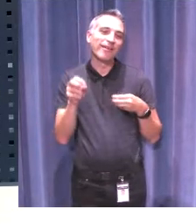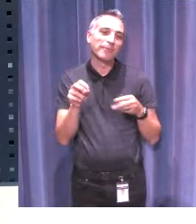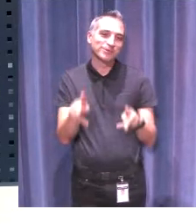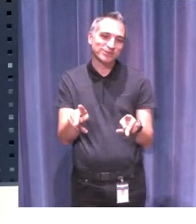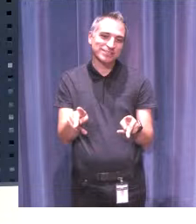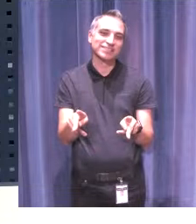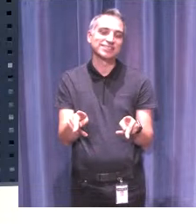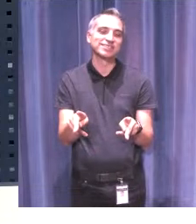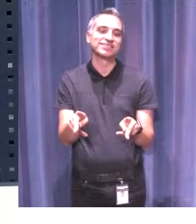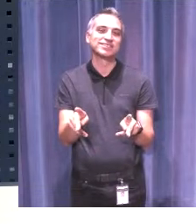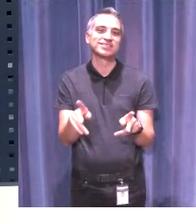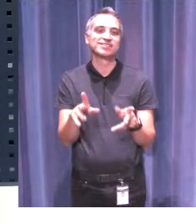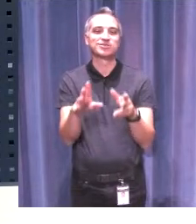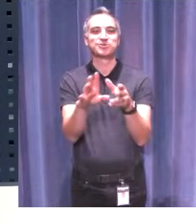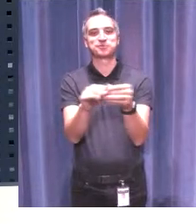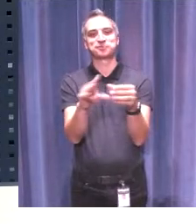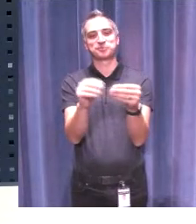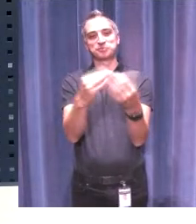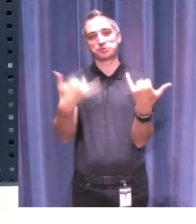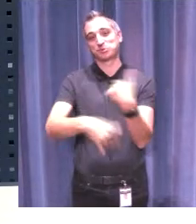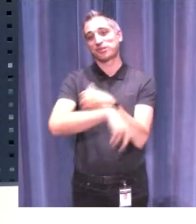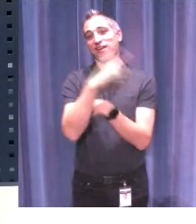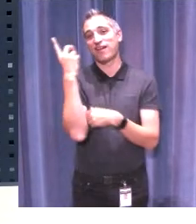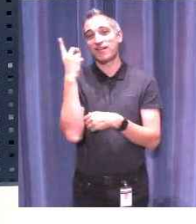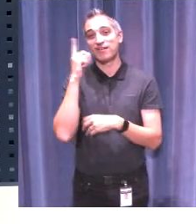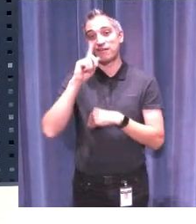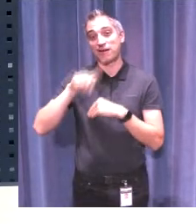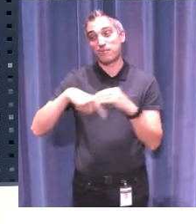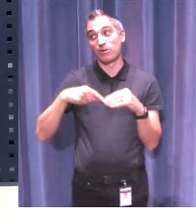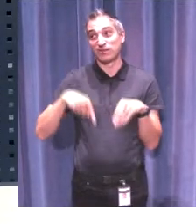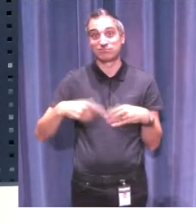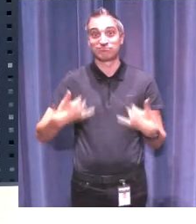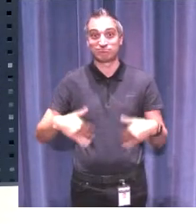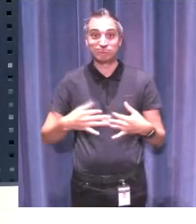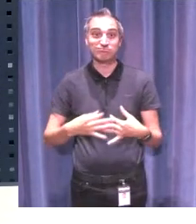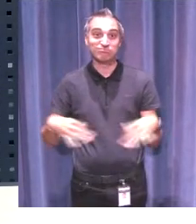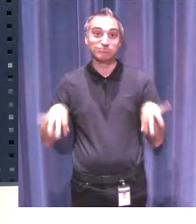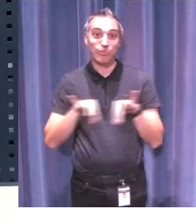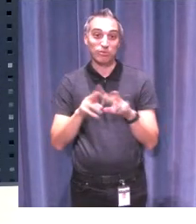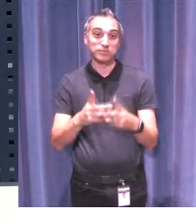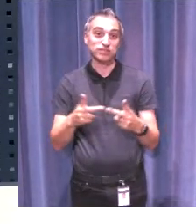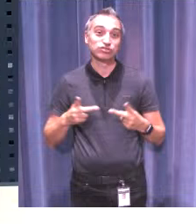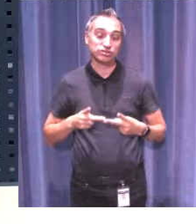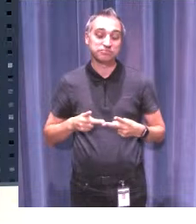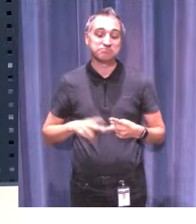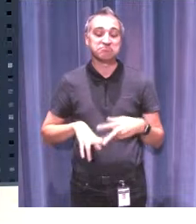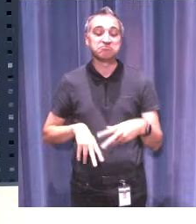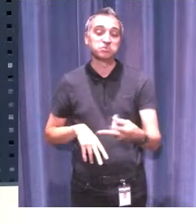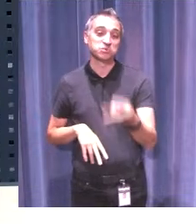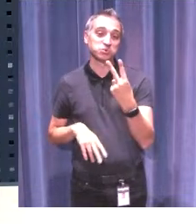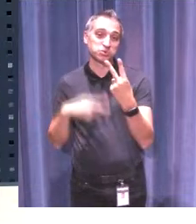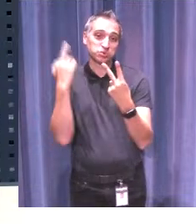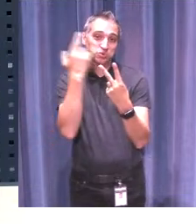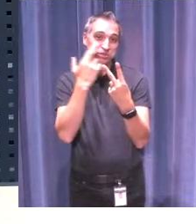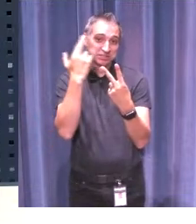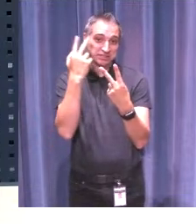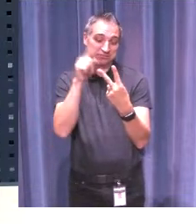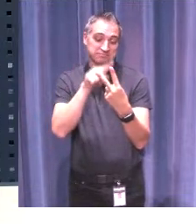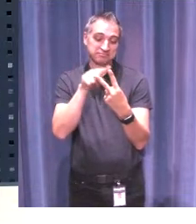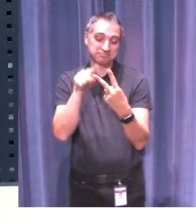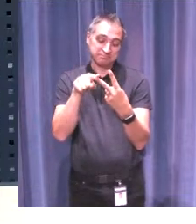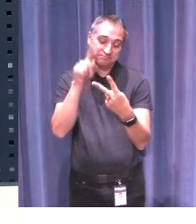to speak with you today regarding this very important position. Two reasons really come to